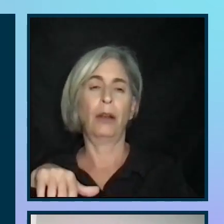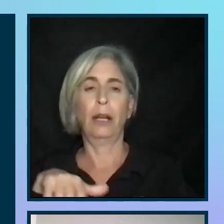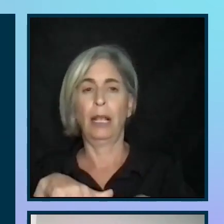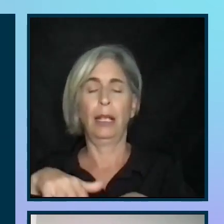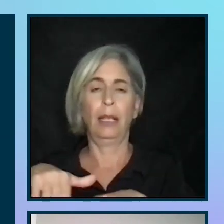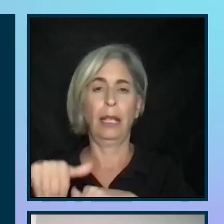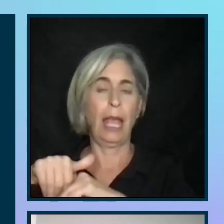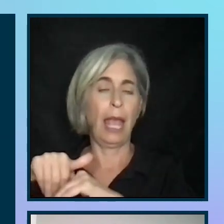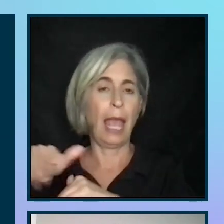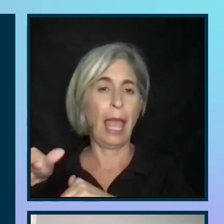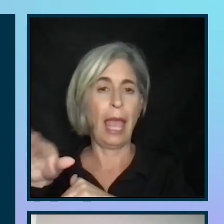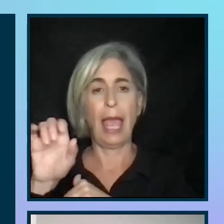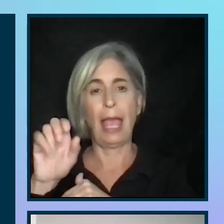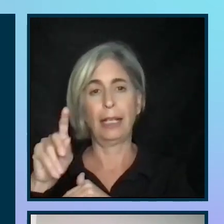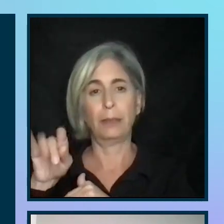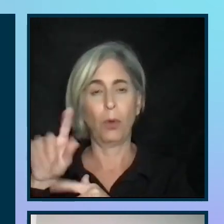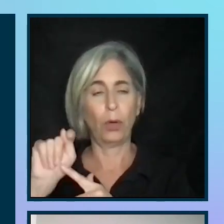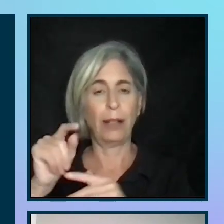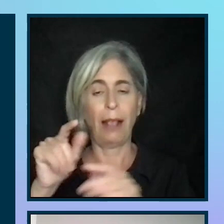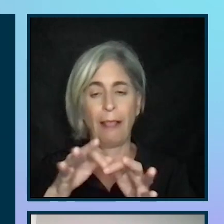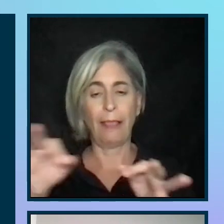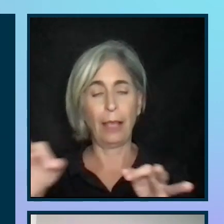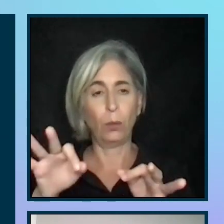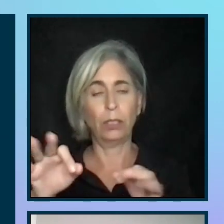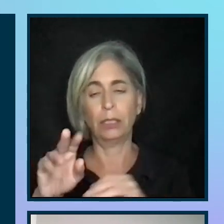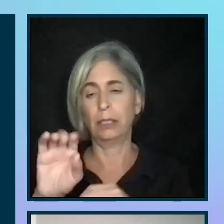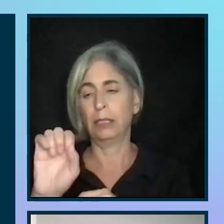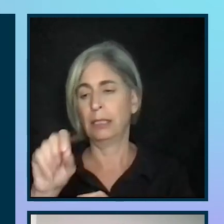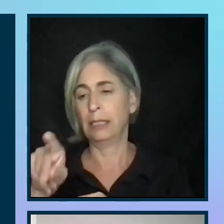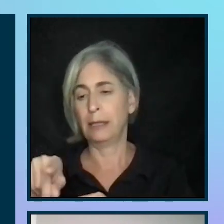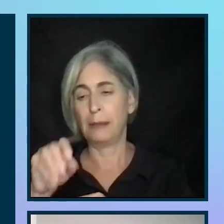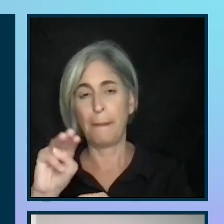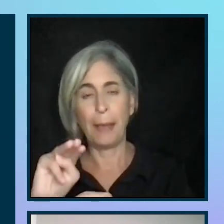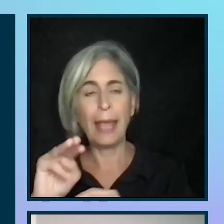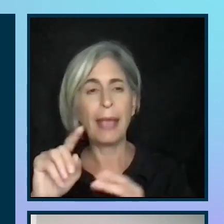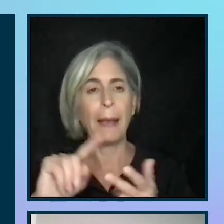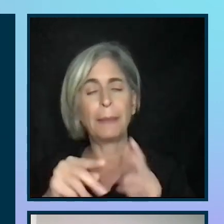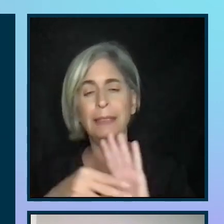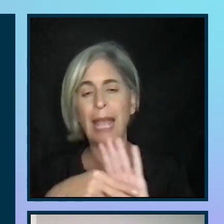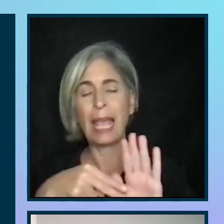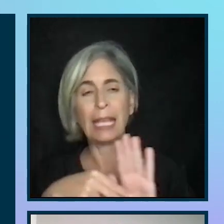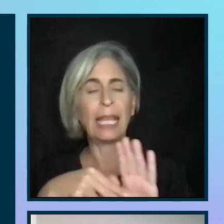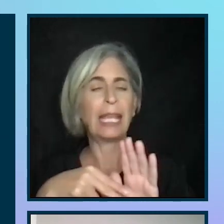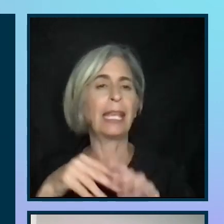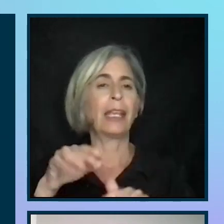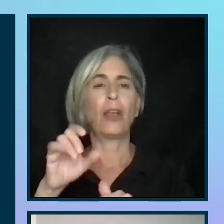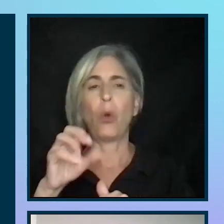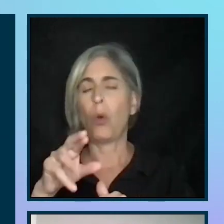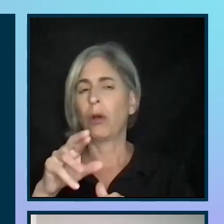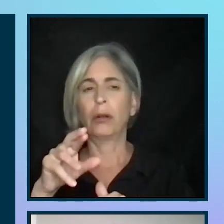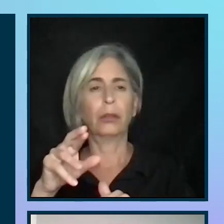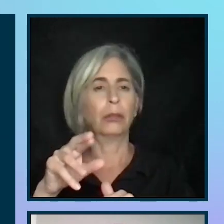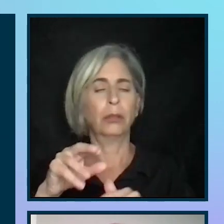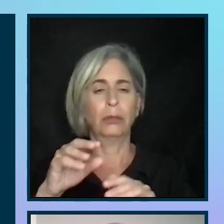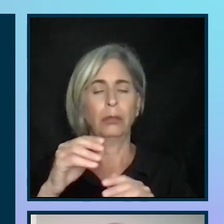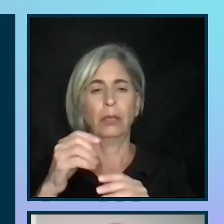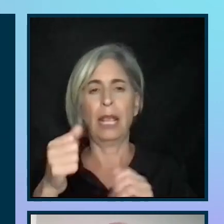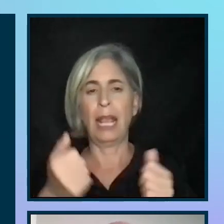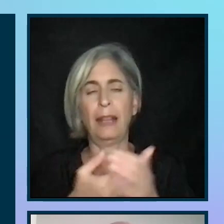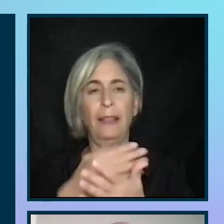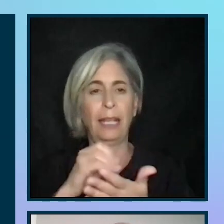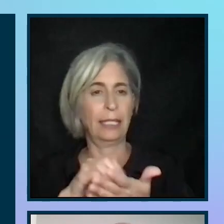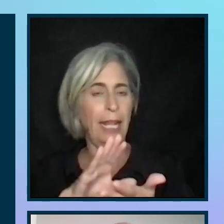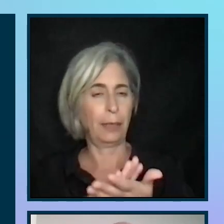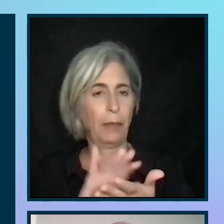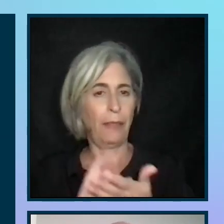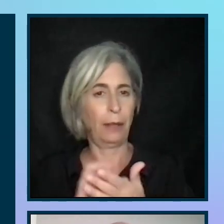where we can identify language tagging, span tagging that's been included inside of the document or has been missed in a document.